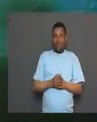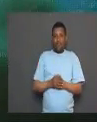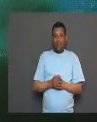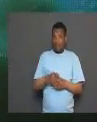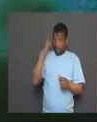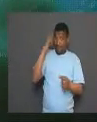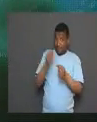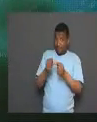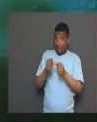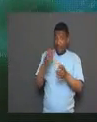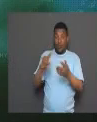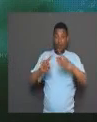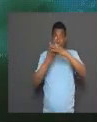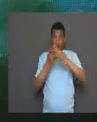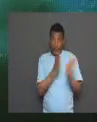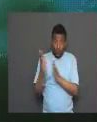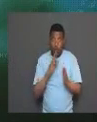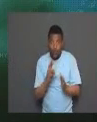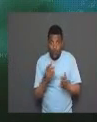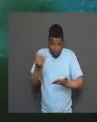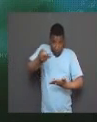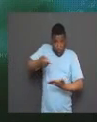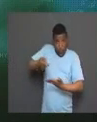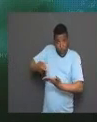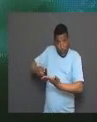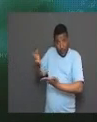Are you ready to begin sketching your maps, students?